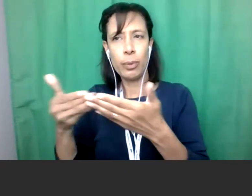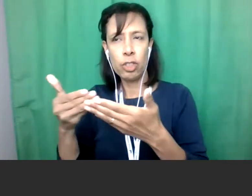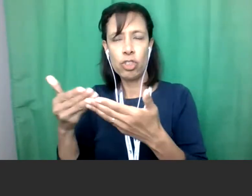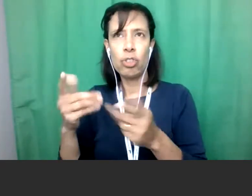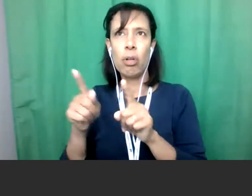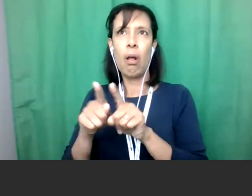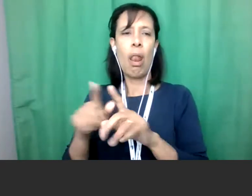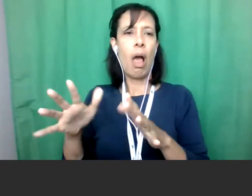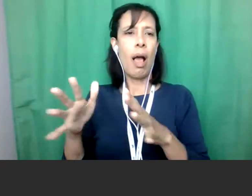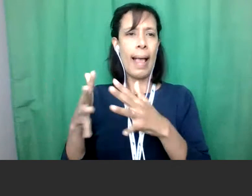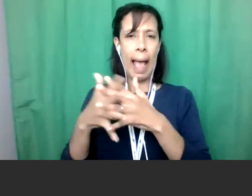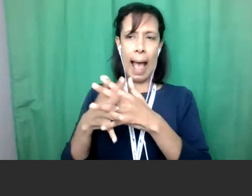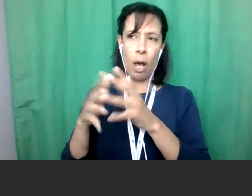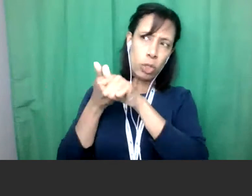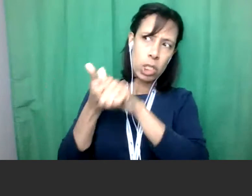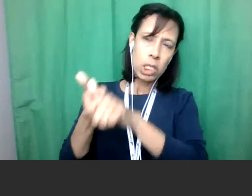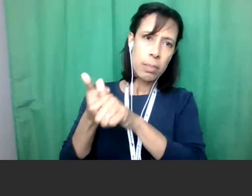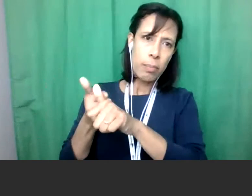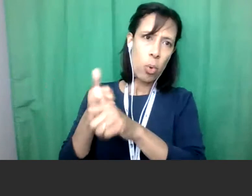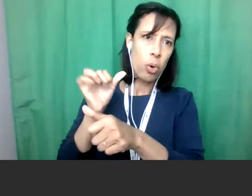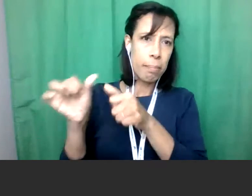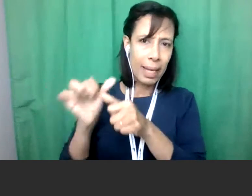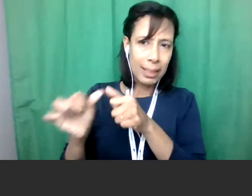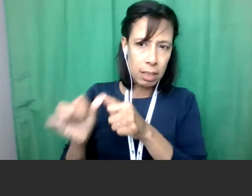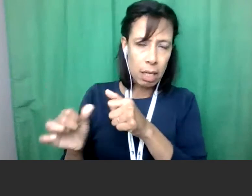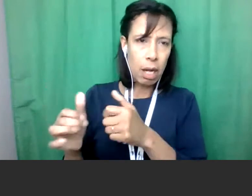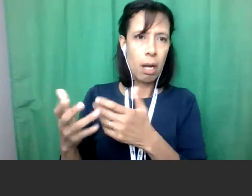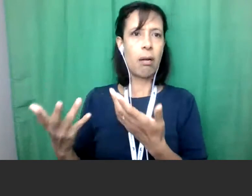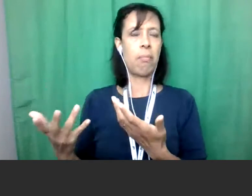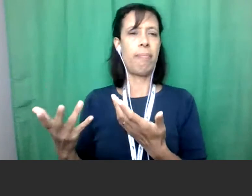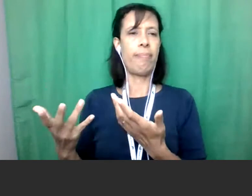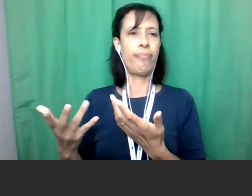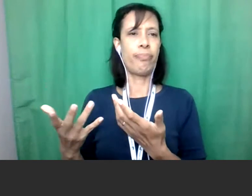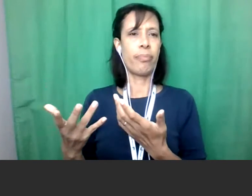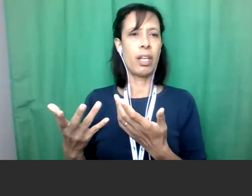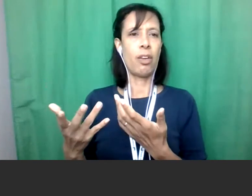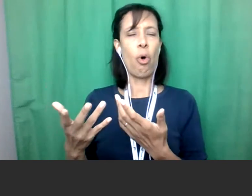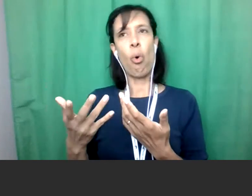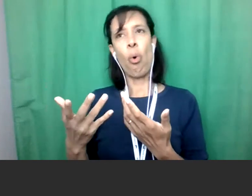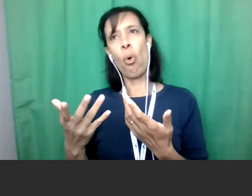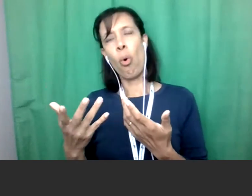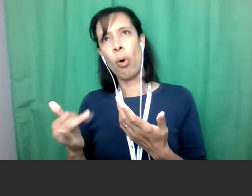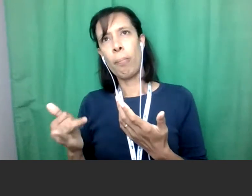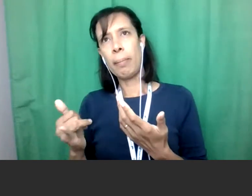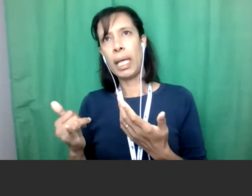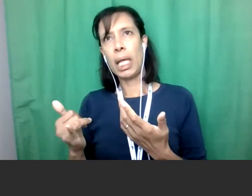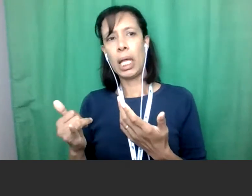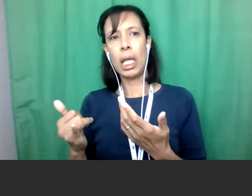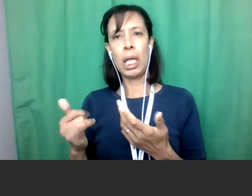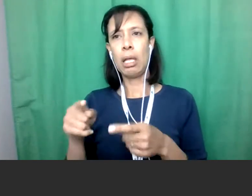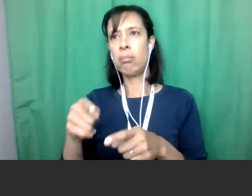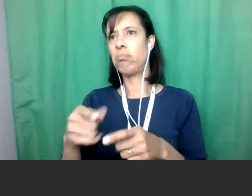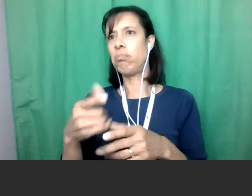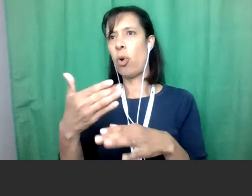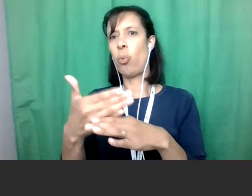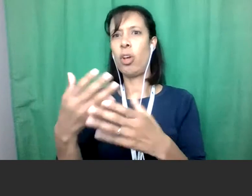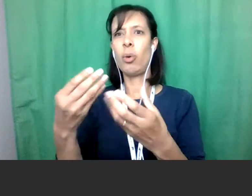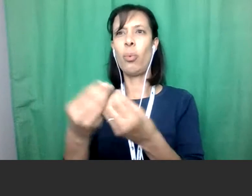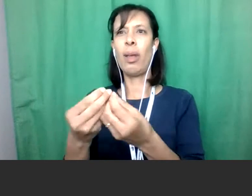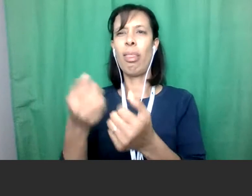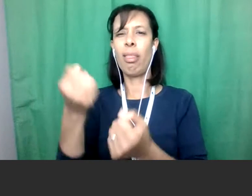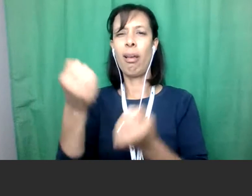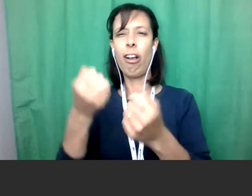adults? Is it that are you working in a field in adult education to do with Car mechanics. Do